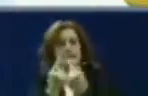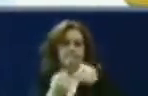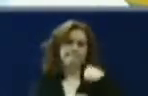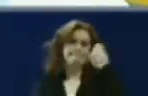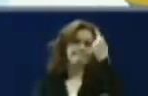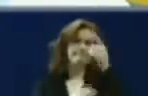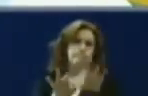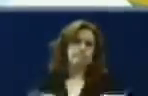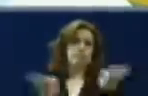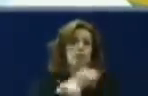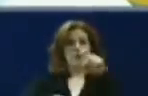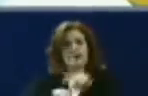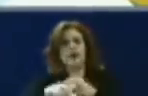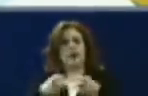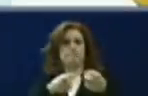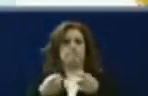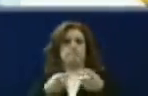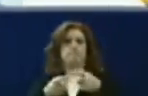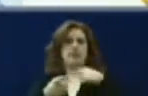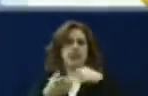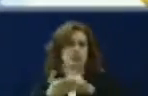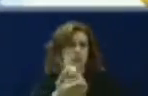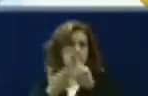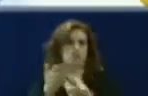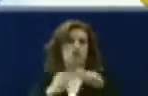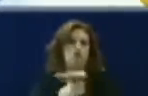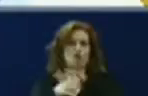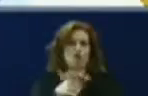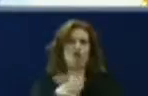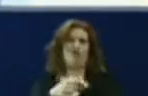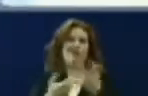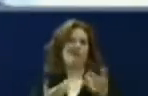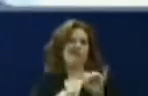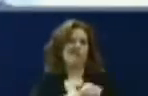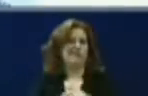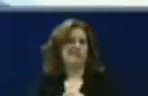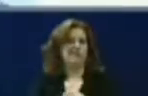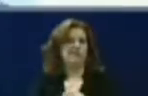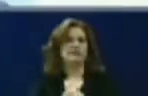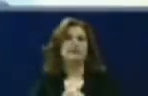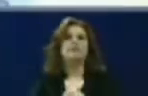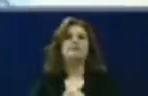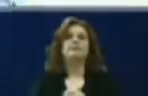time management and resource allocation.